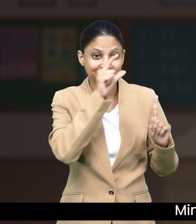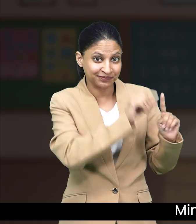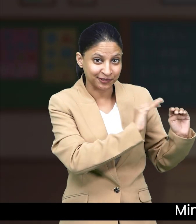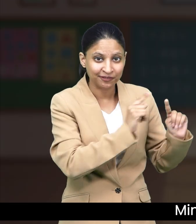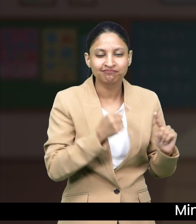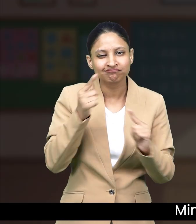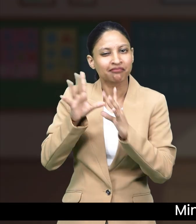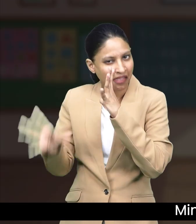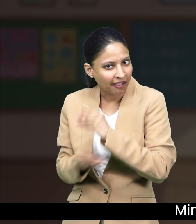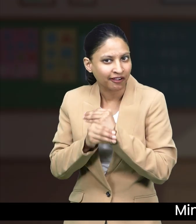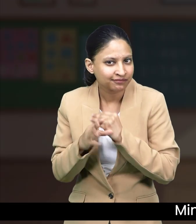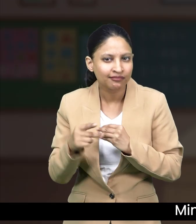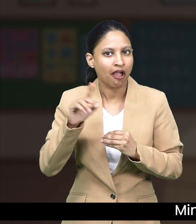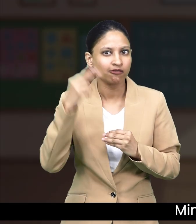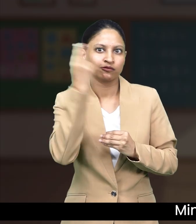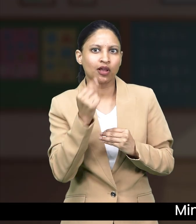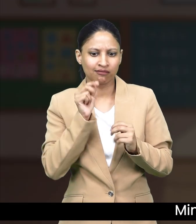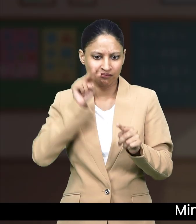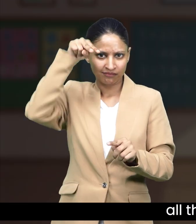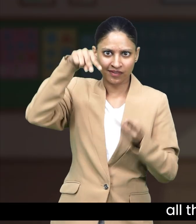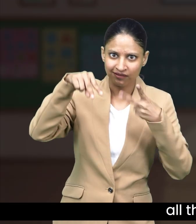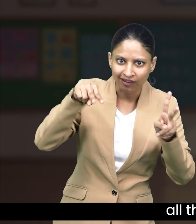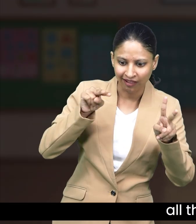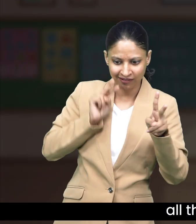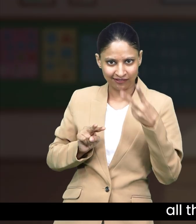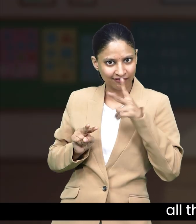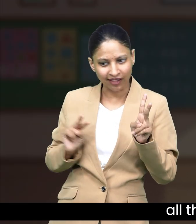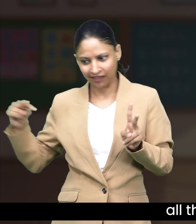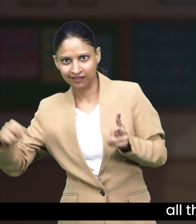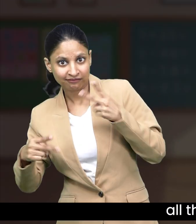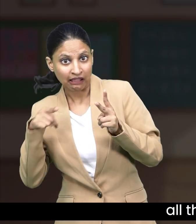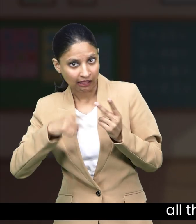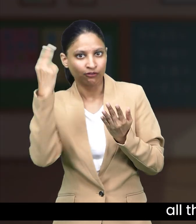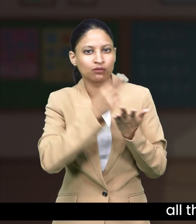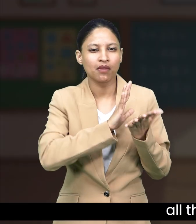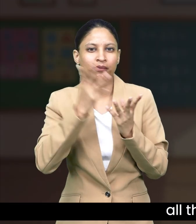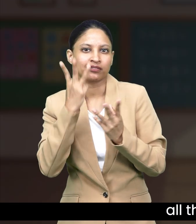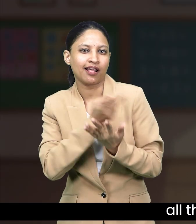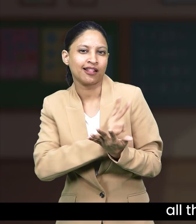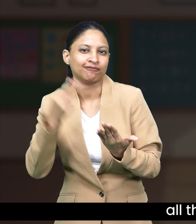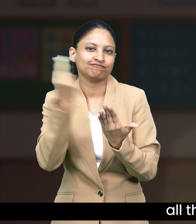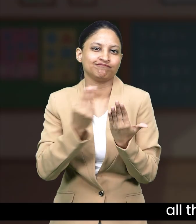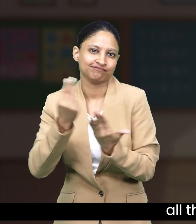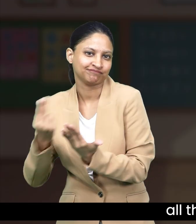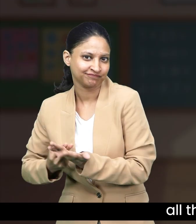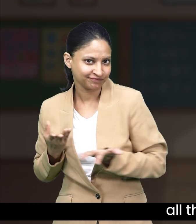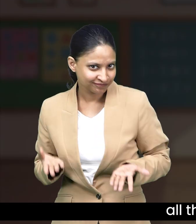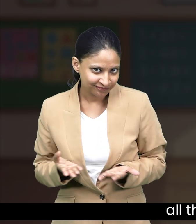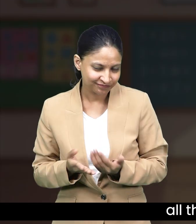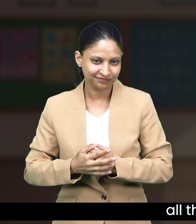Mina added, "Let's try drawing all three views of this chair now."